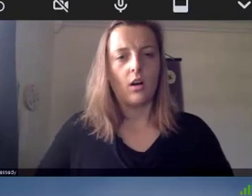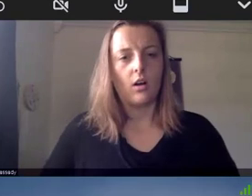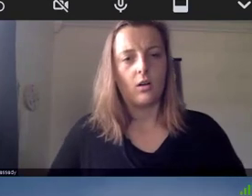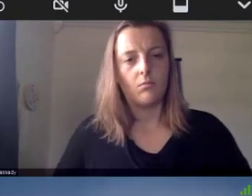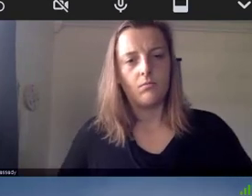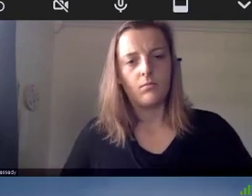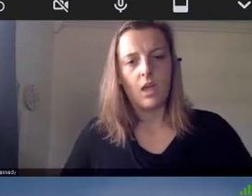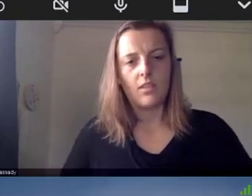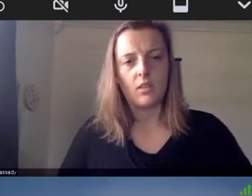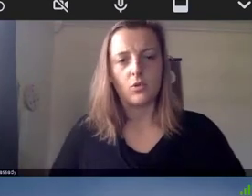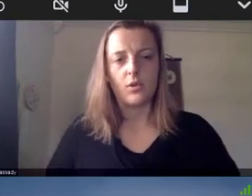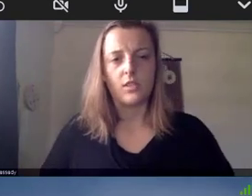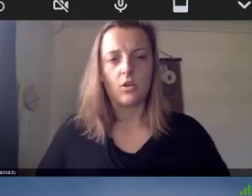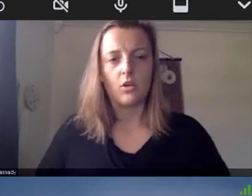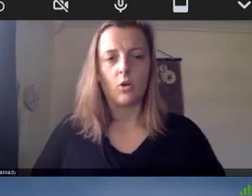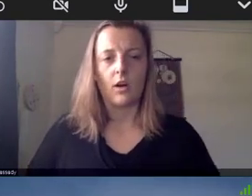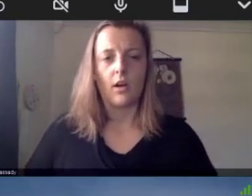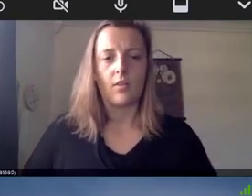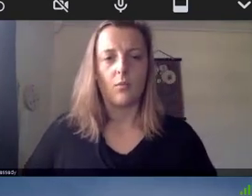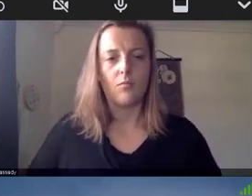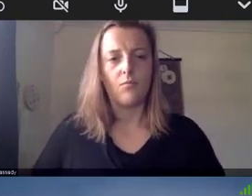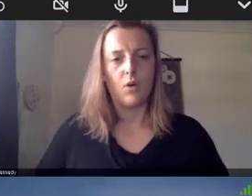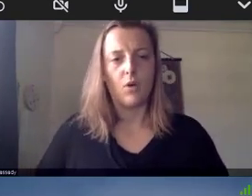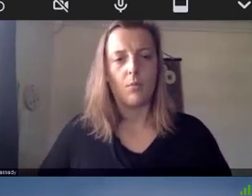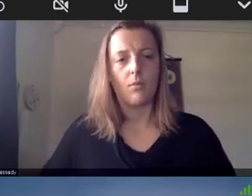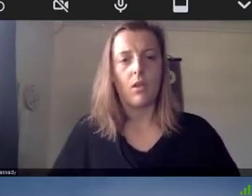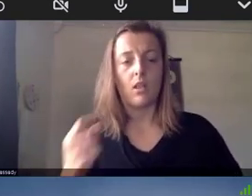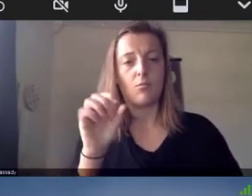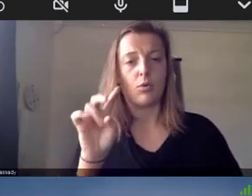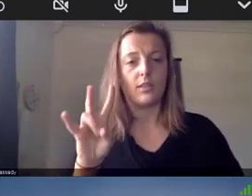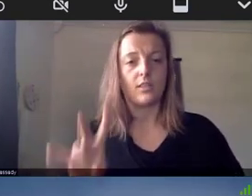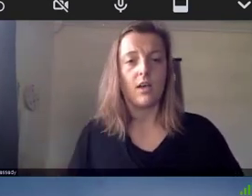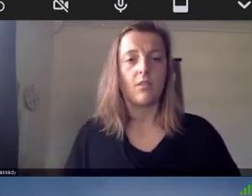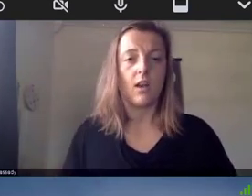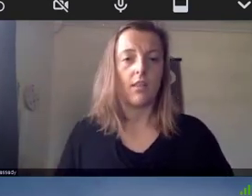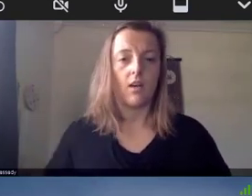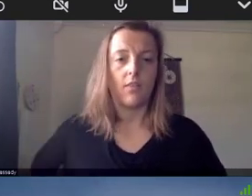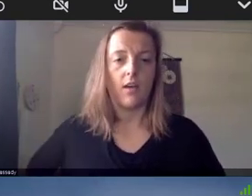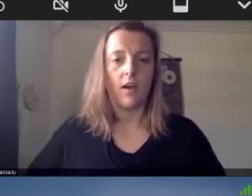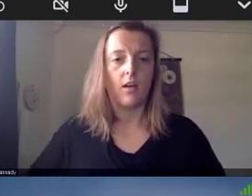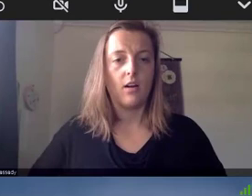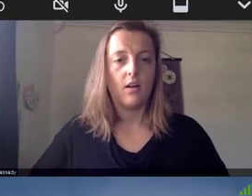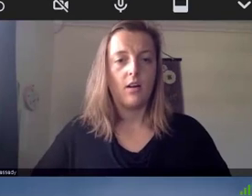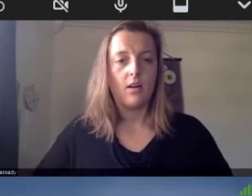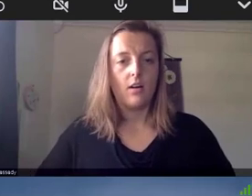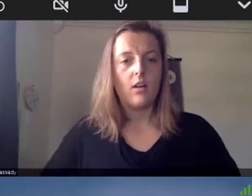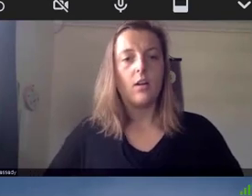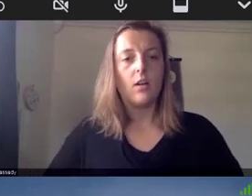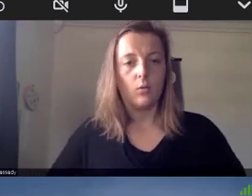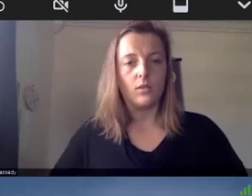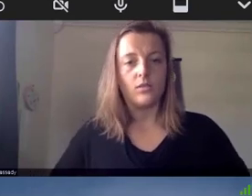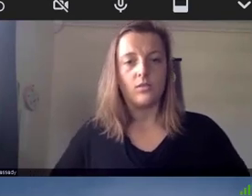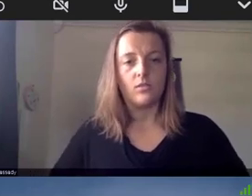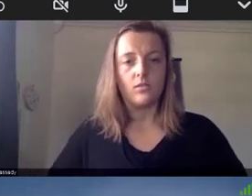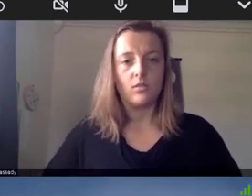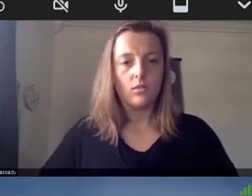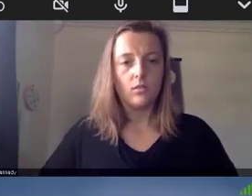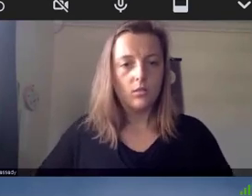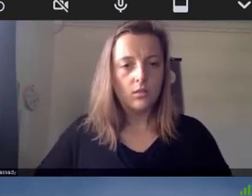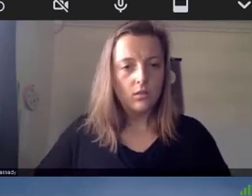homework, I think the most recent homework, I think problem 11.7, I thought that it